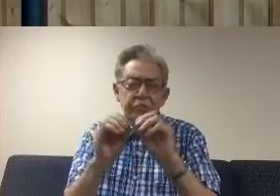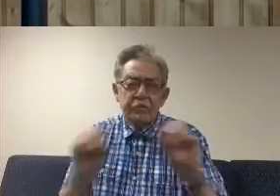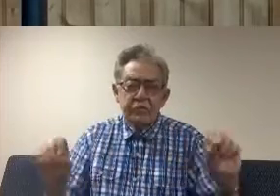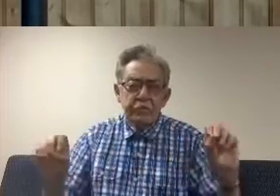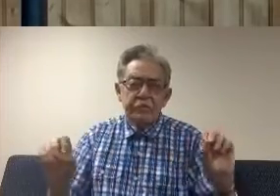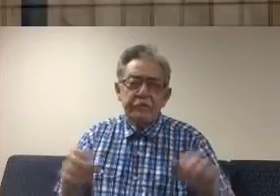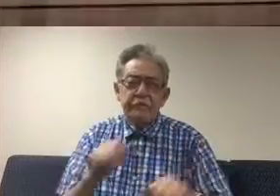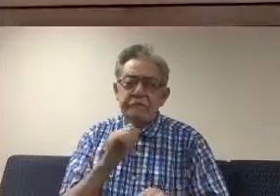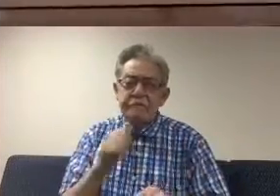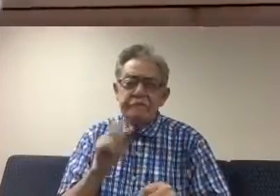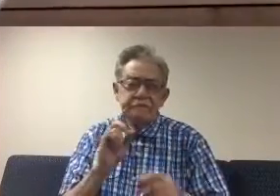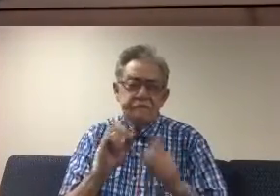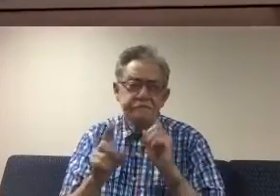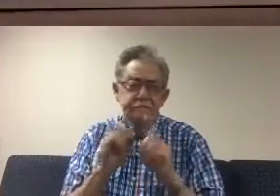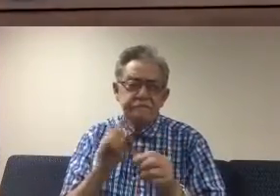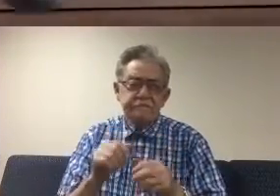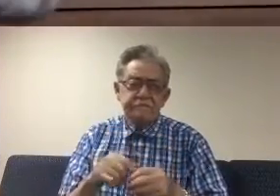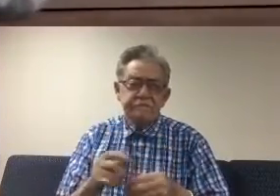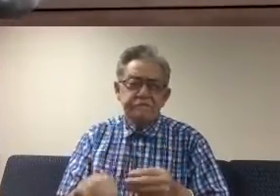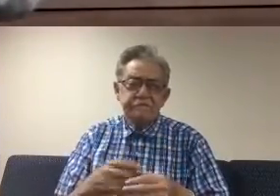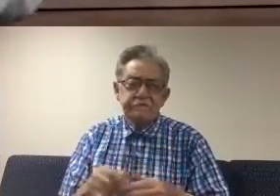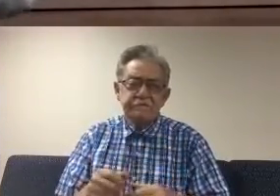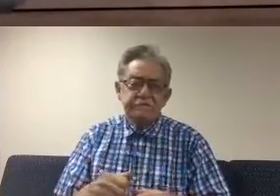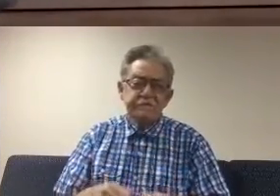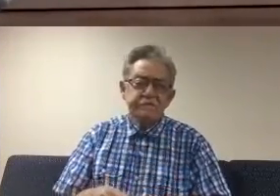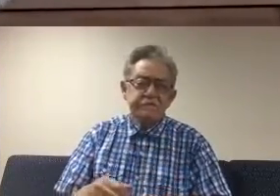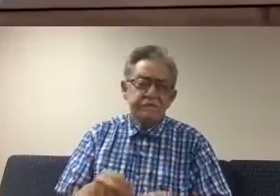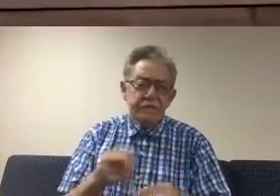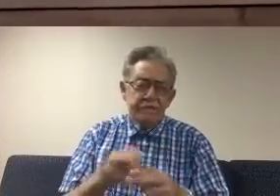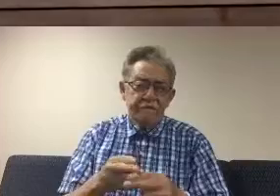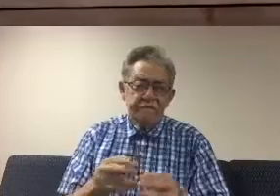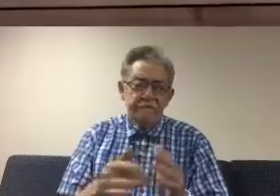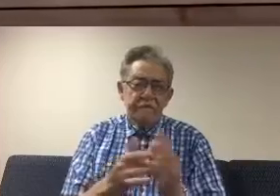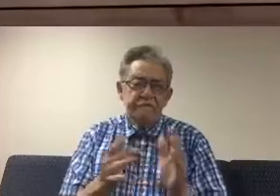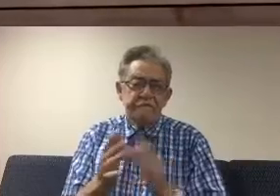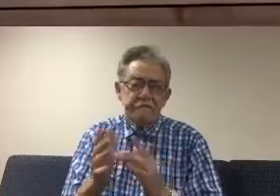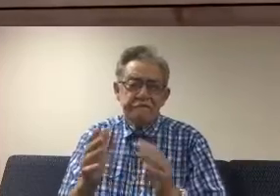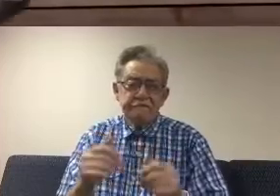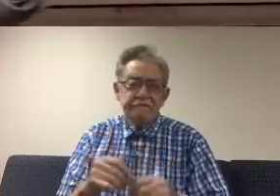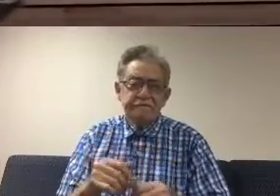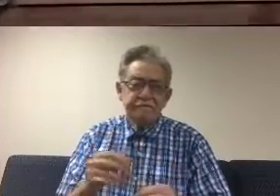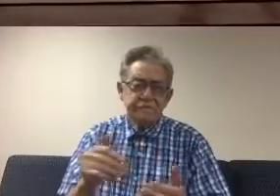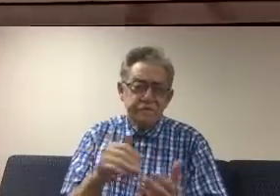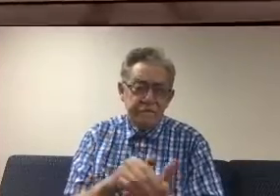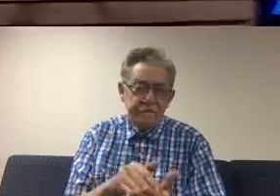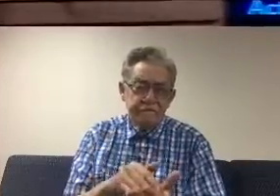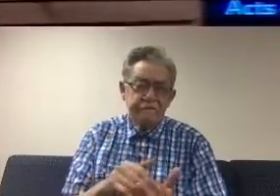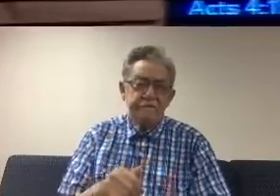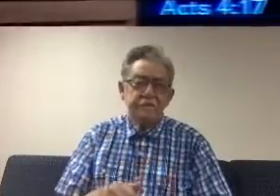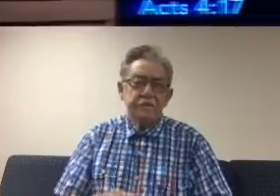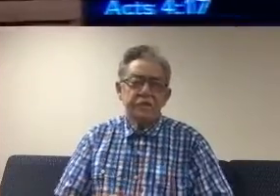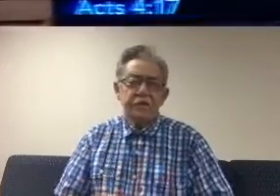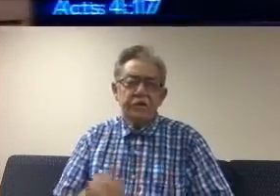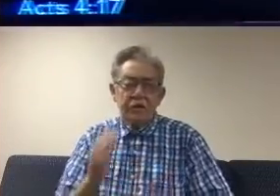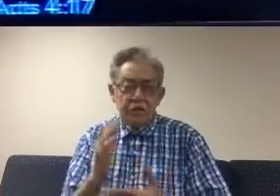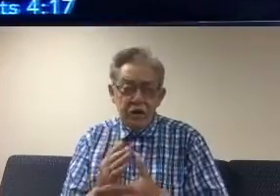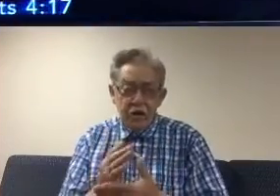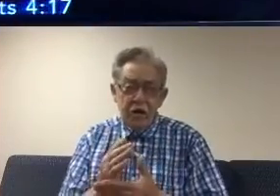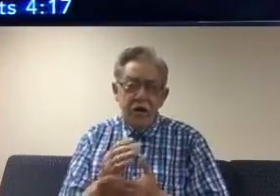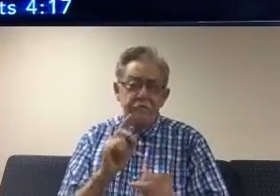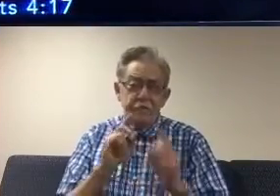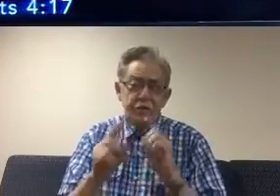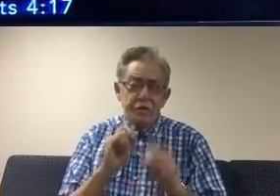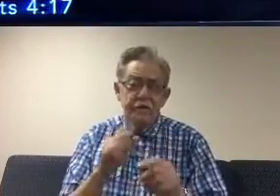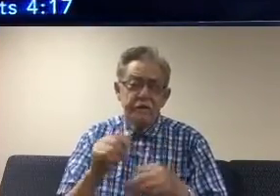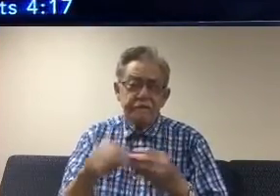speak to anyone in his name, because we don't want that power of vacuum. Well, we want to maintain our control, and we don't want this